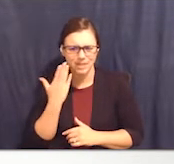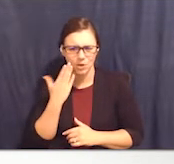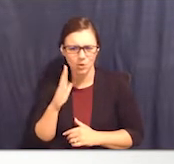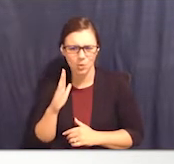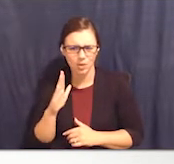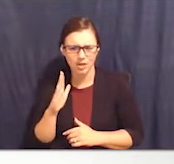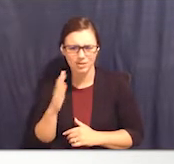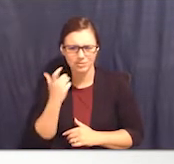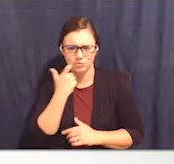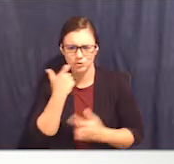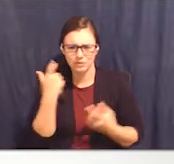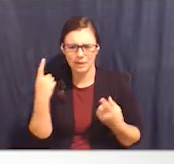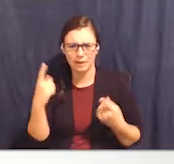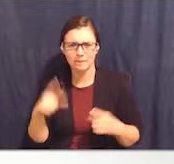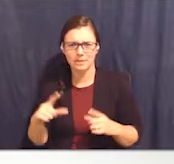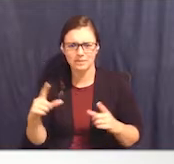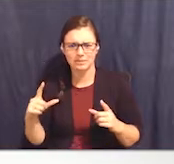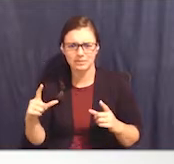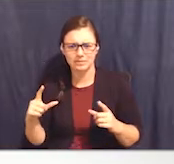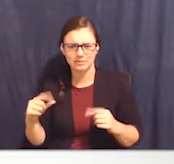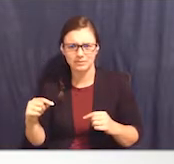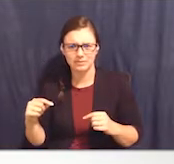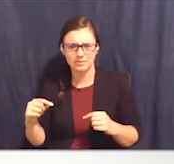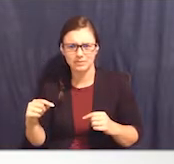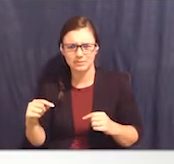a local college to start a